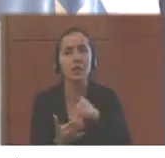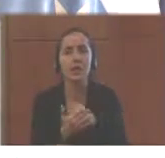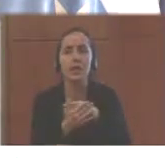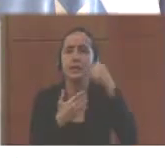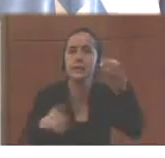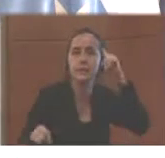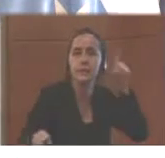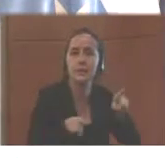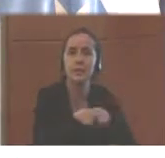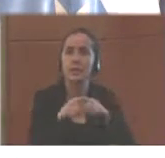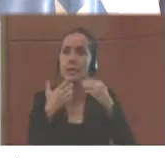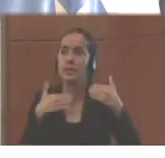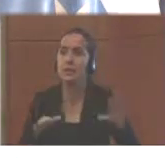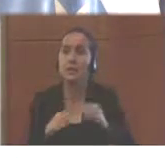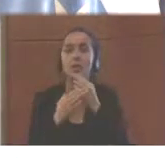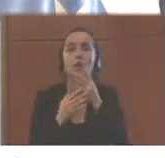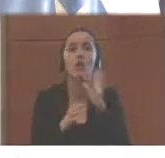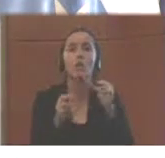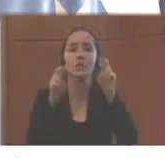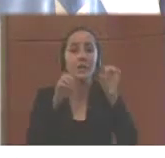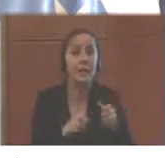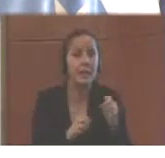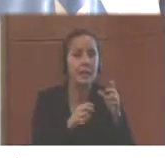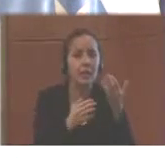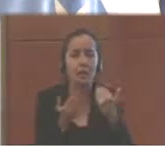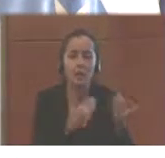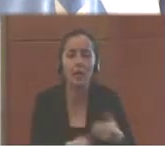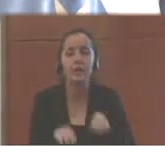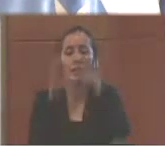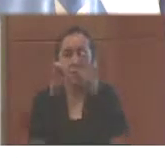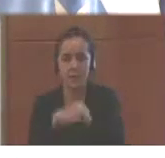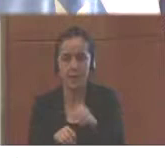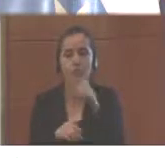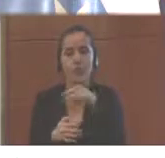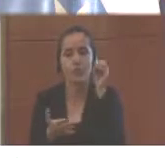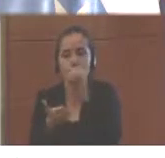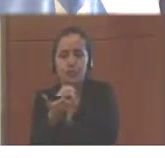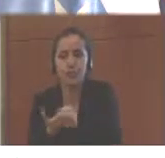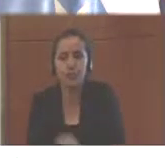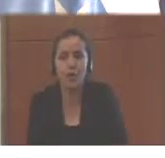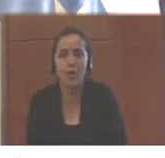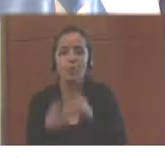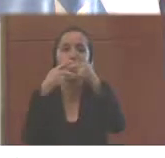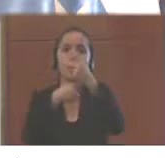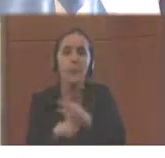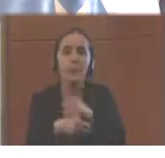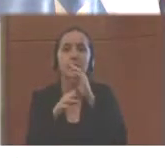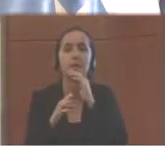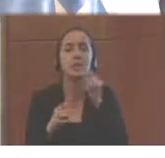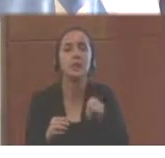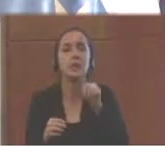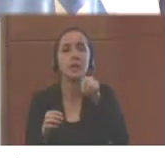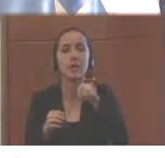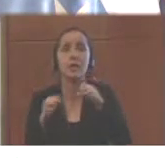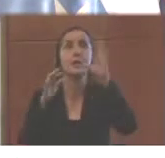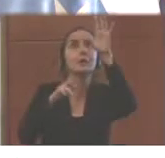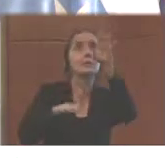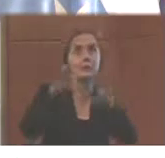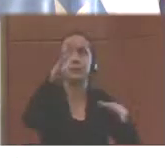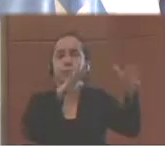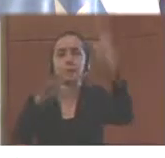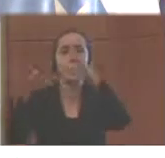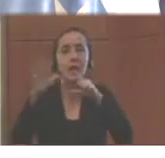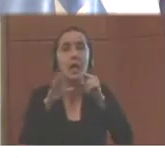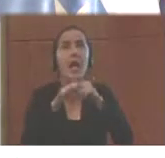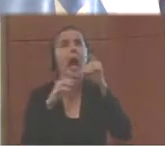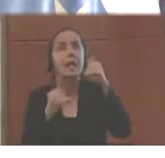cooperate, and discuss that will allow to make the sub-regional experiences systematic and obtain mechanisms to